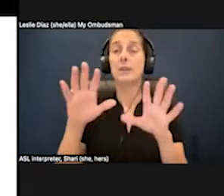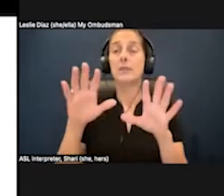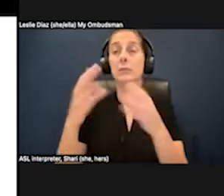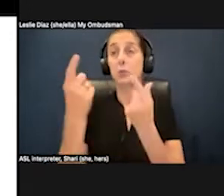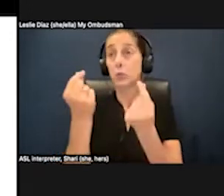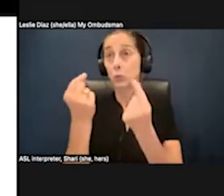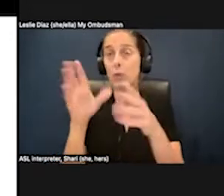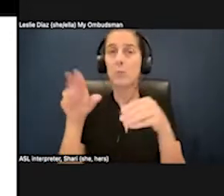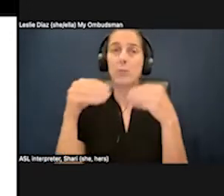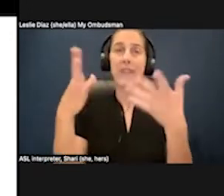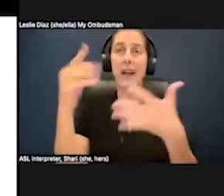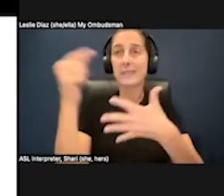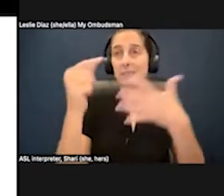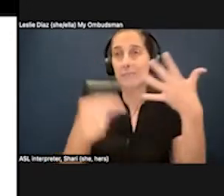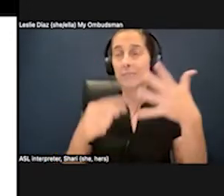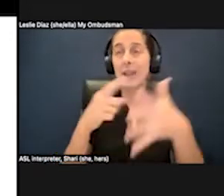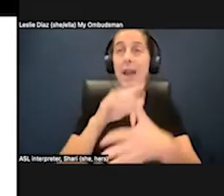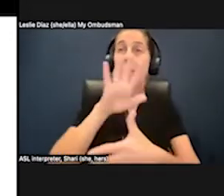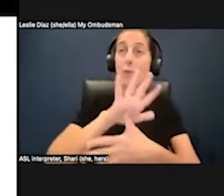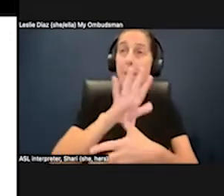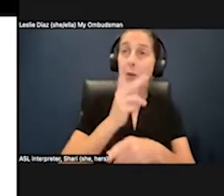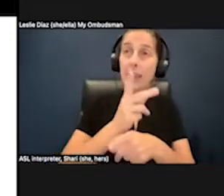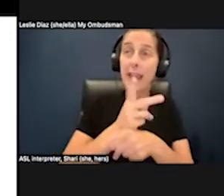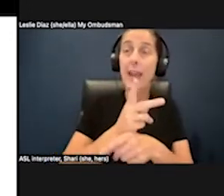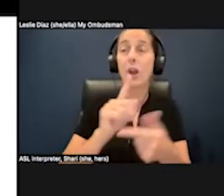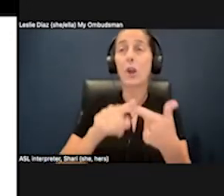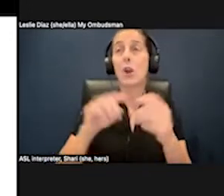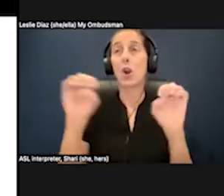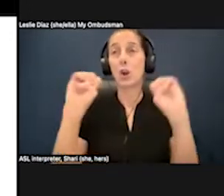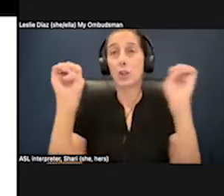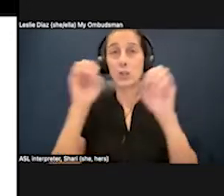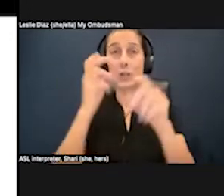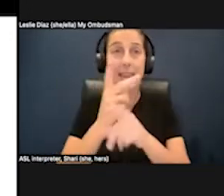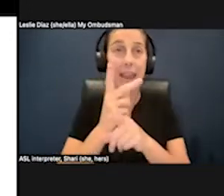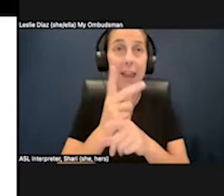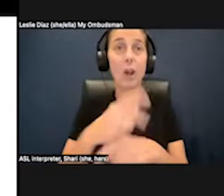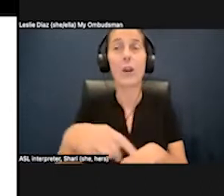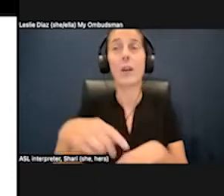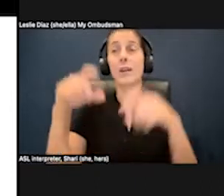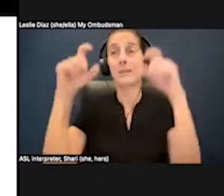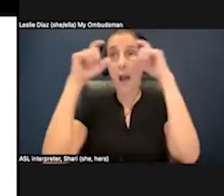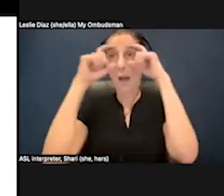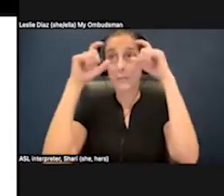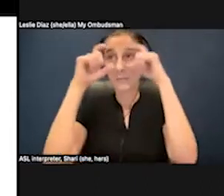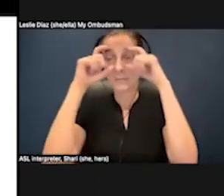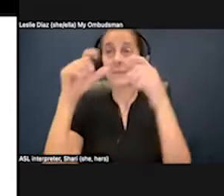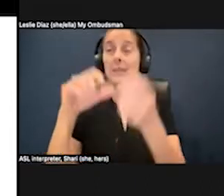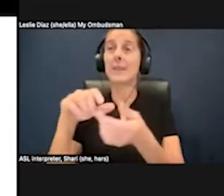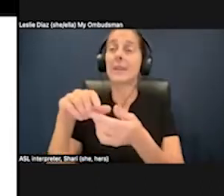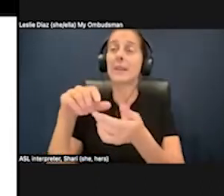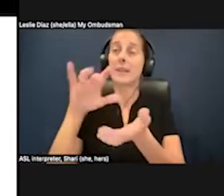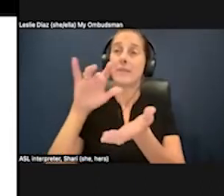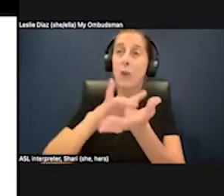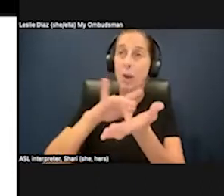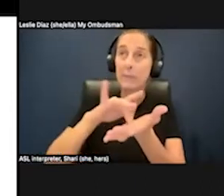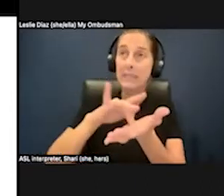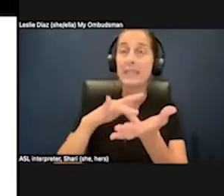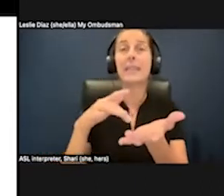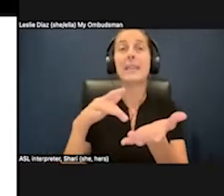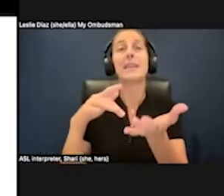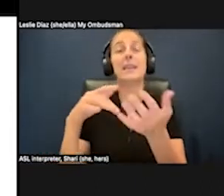care, urgent care, dental, optometry. We have a pharmacy on site. We also include behavioral health